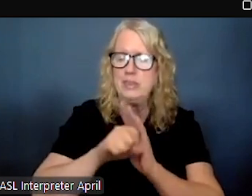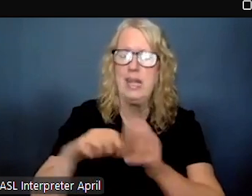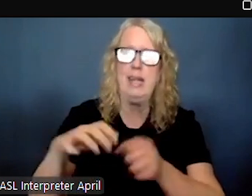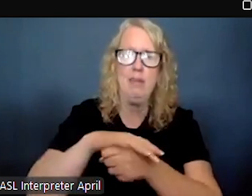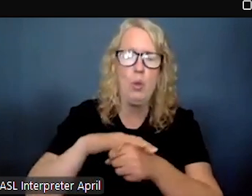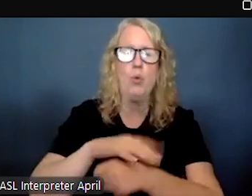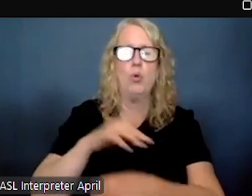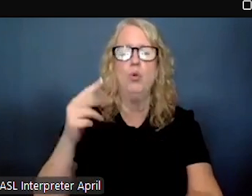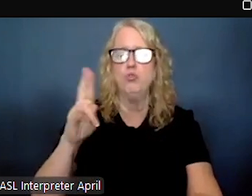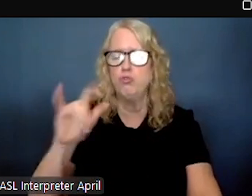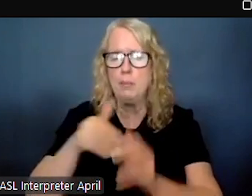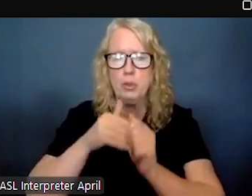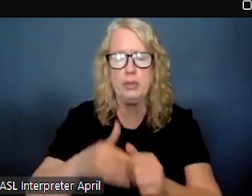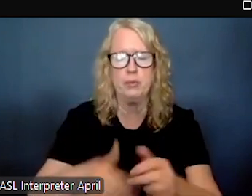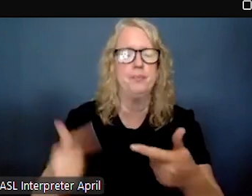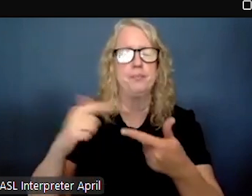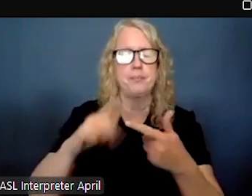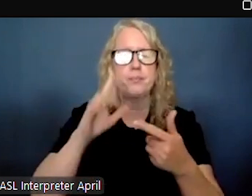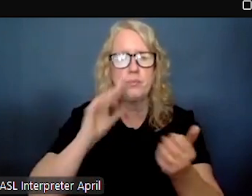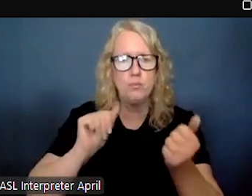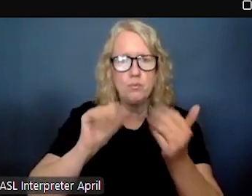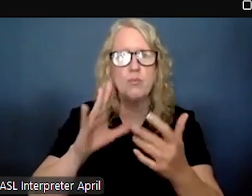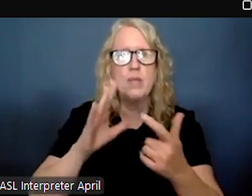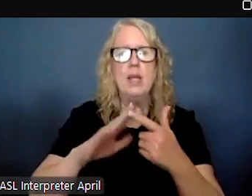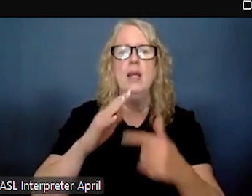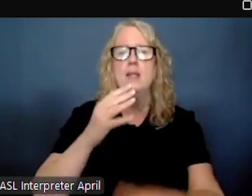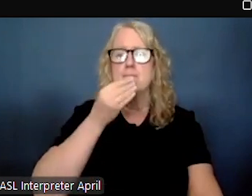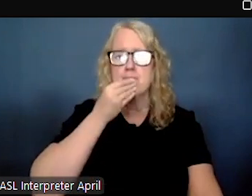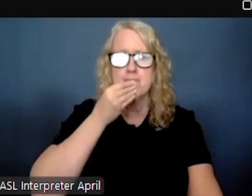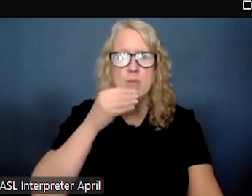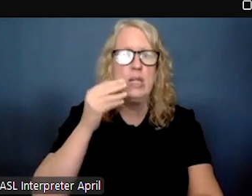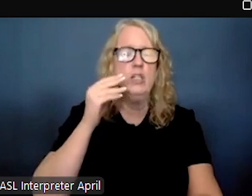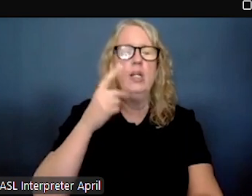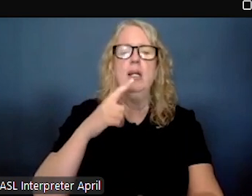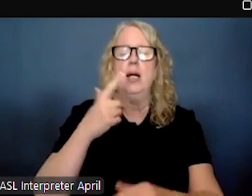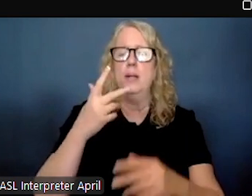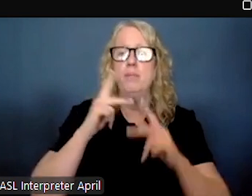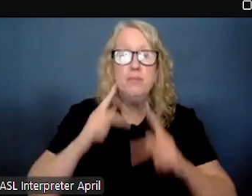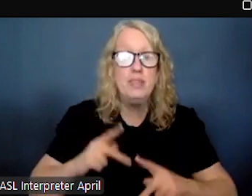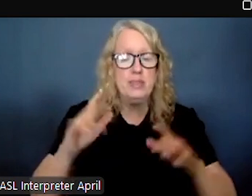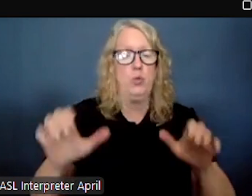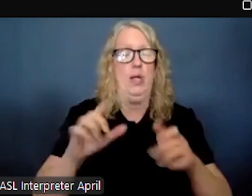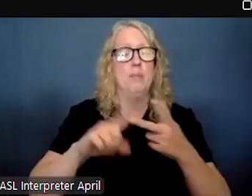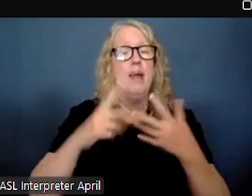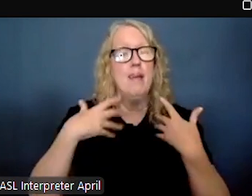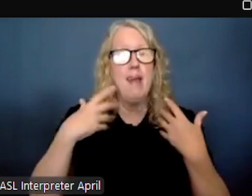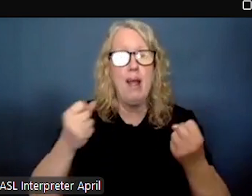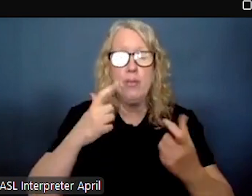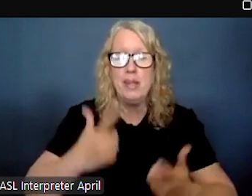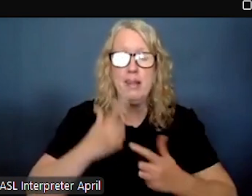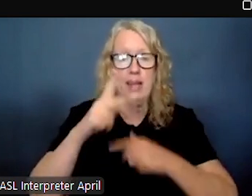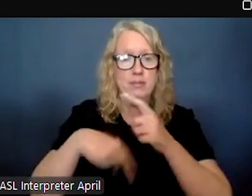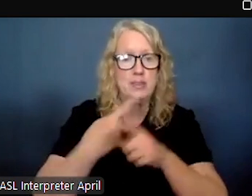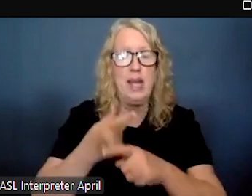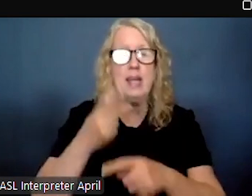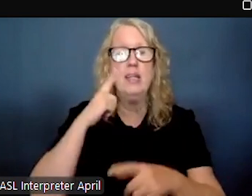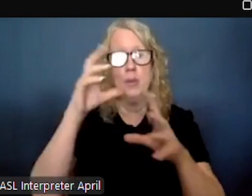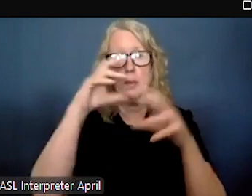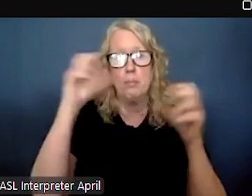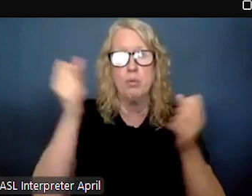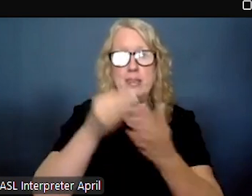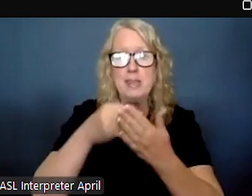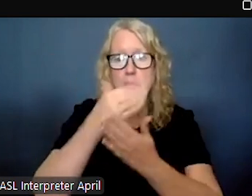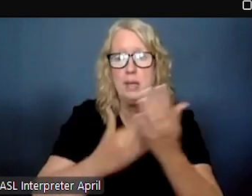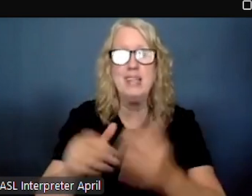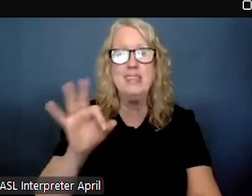solutions. Second, we will address nutrition, physical activity, and healthy lifestyles. The president's budget requests